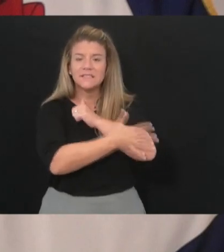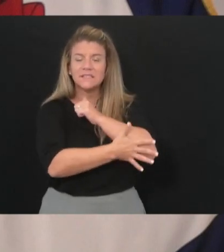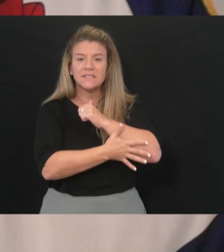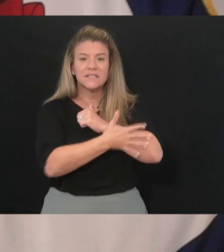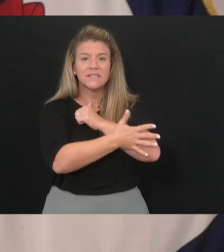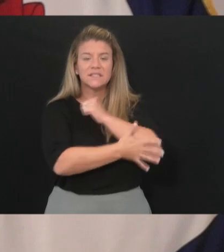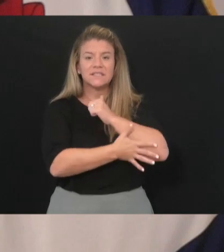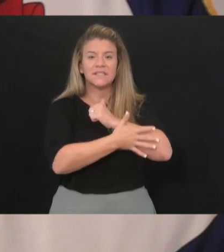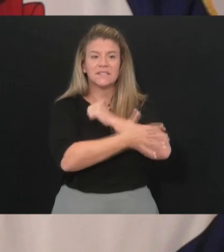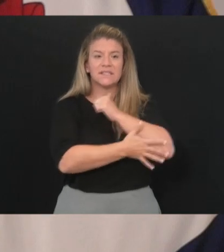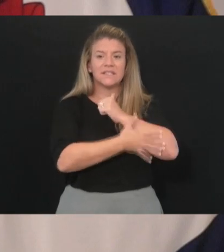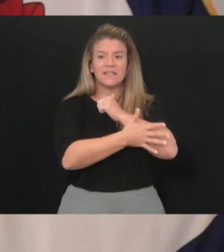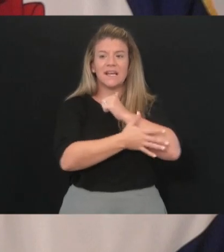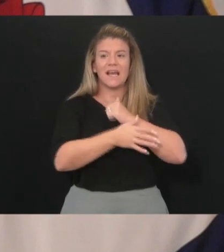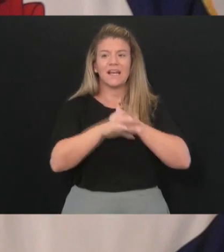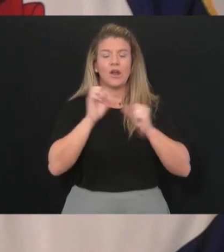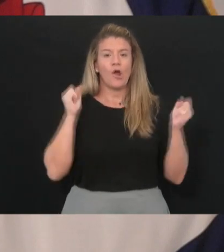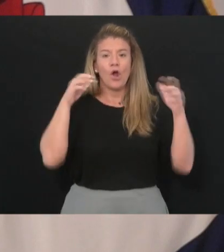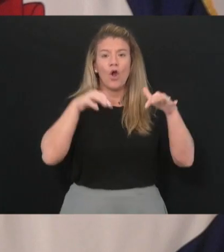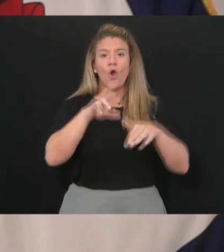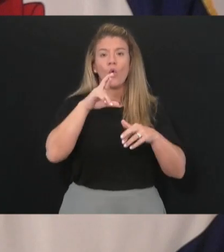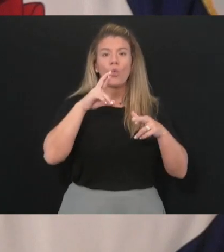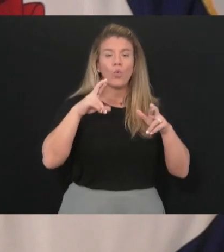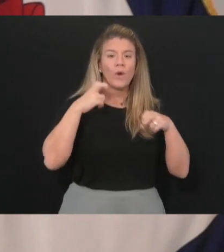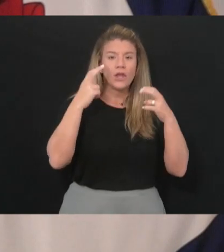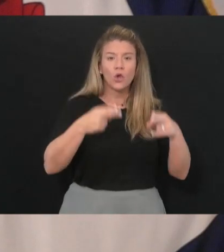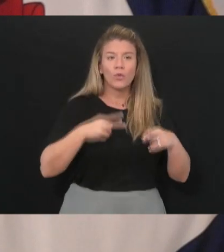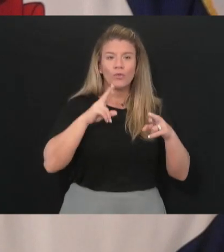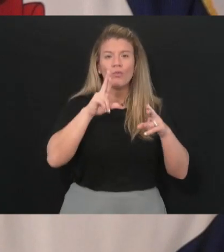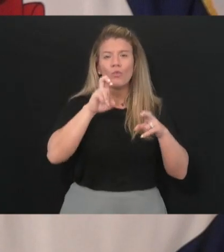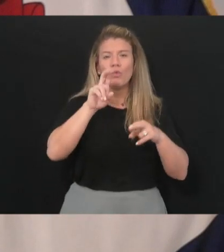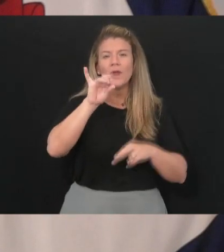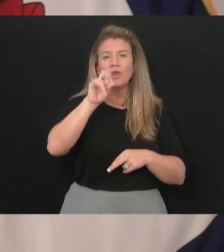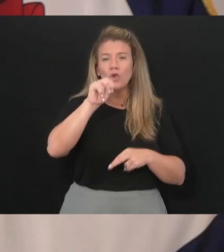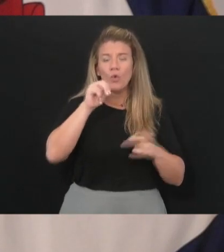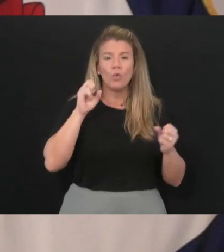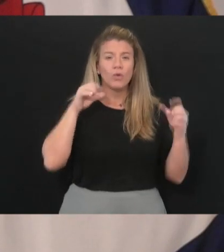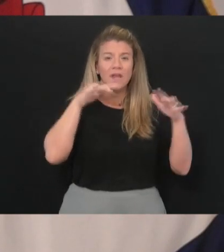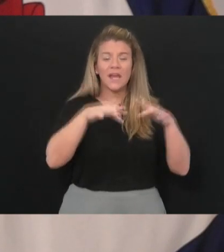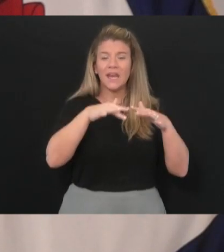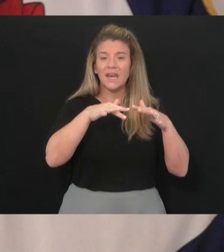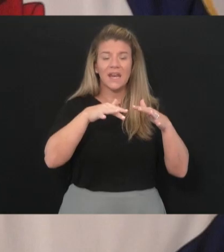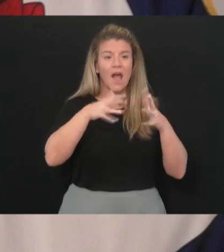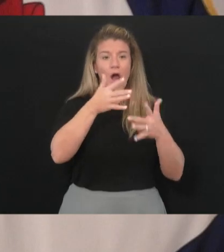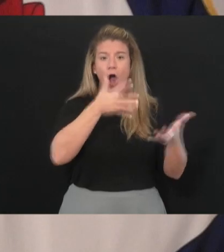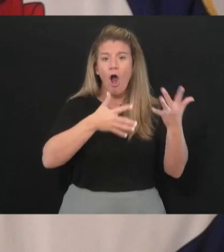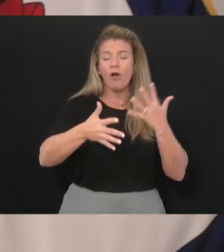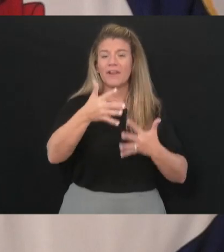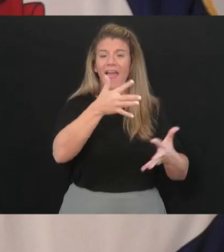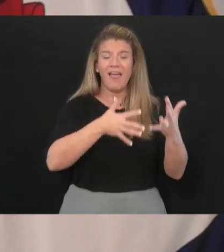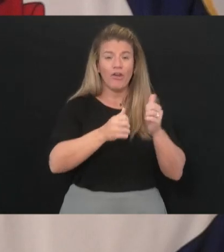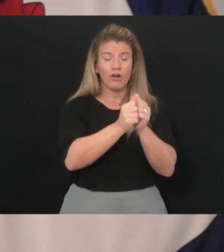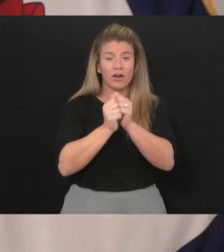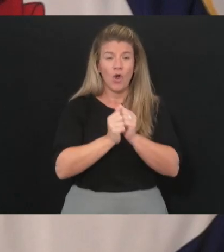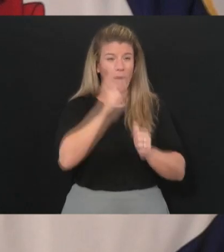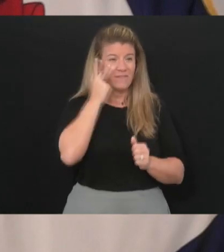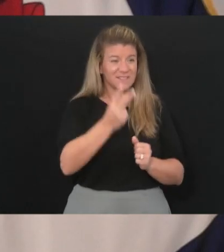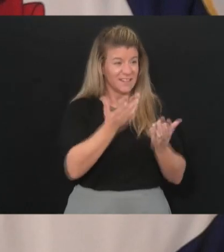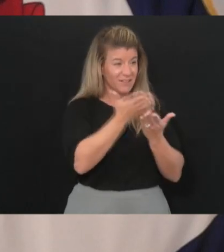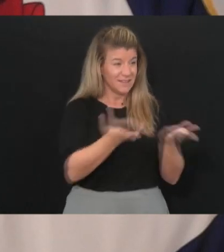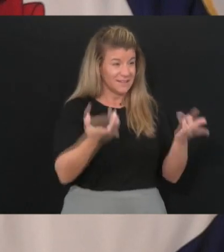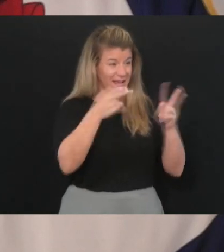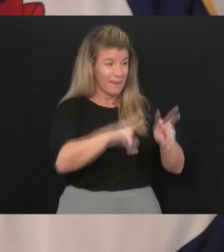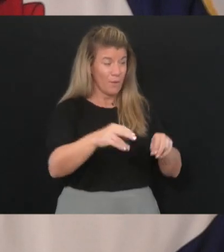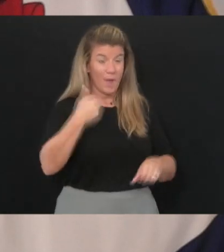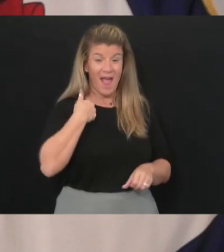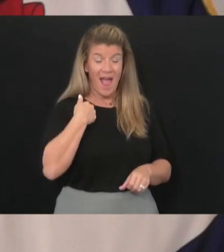the Lily reunion in Beckley, and just all the different things that we've had. And it seems like when we see that